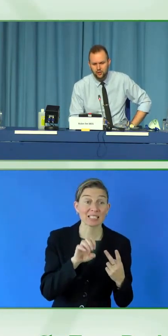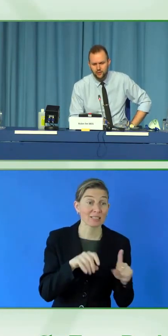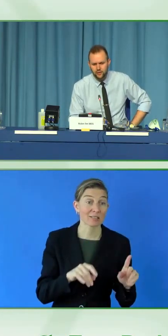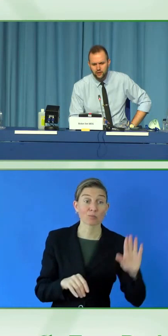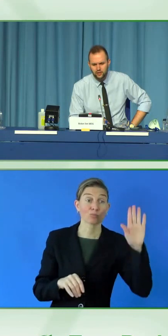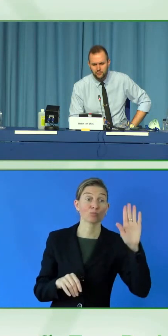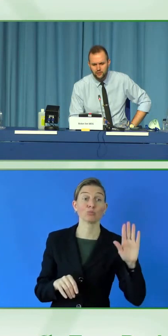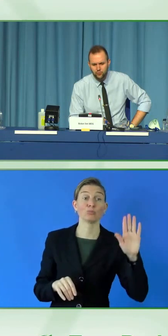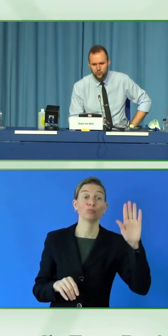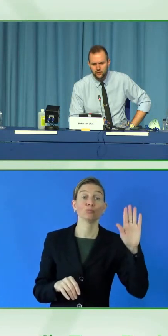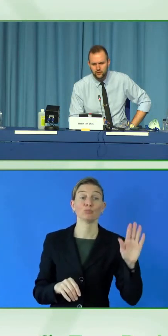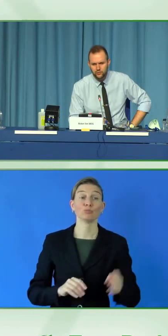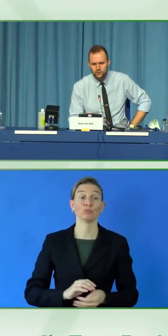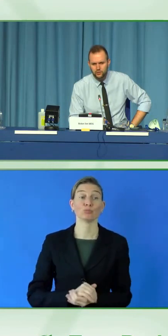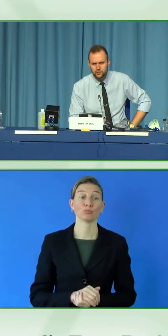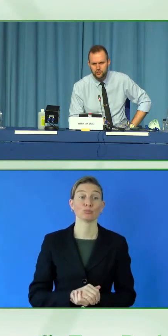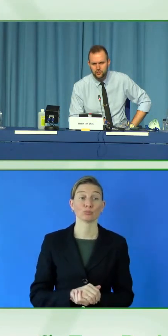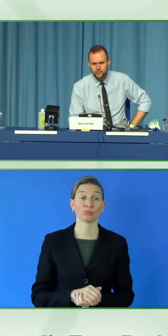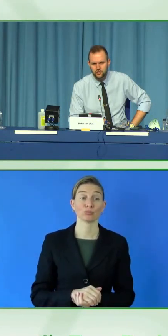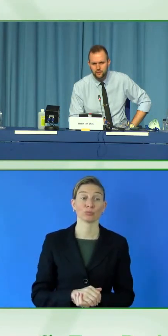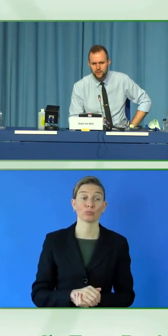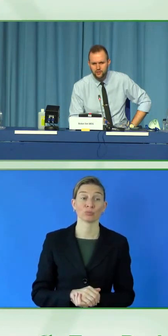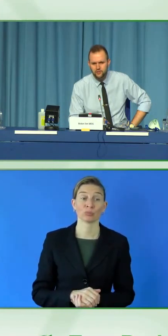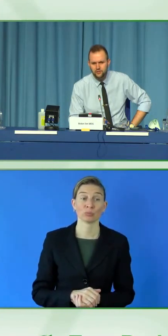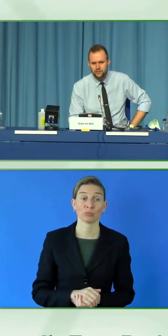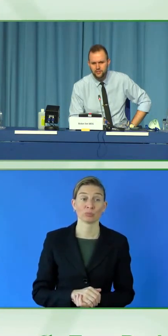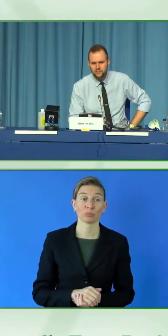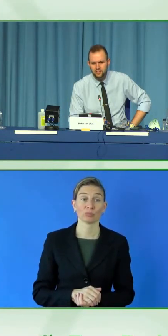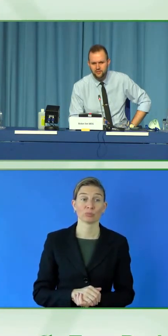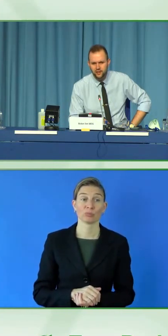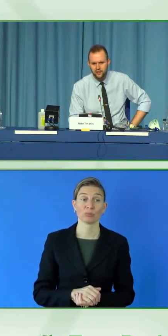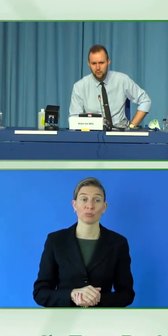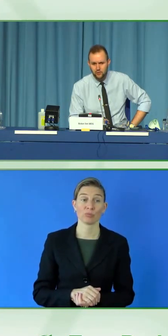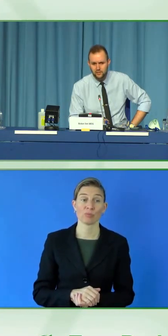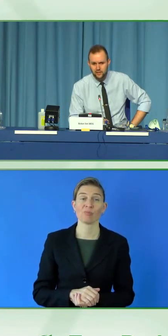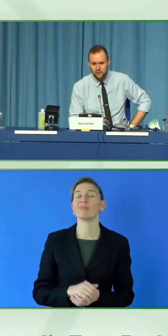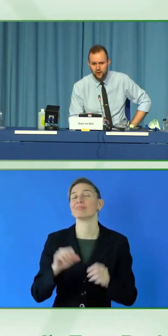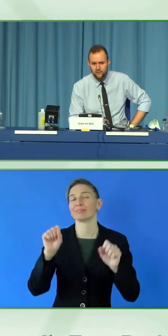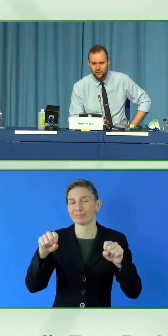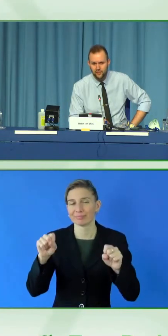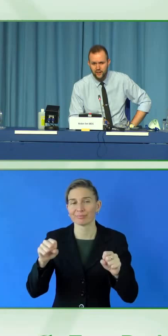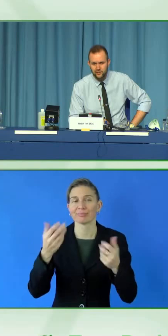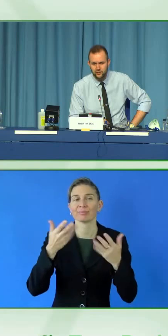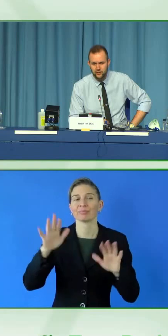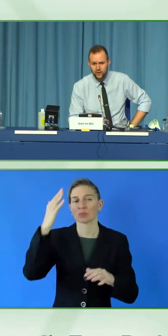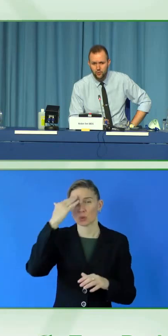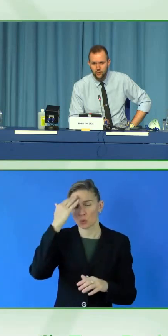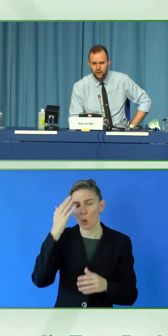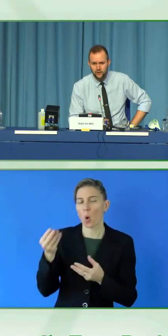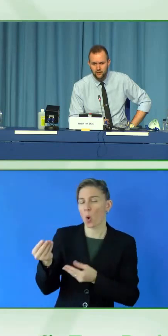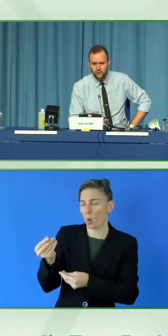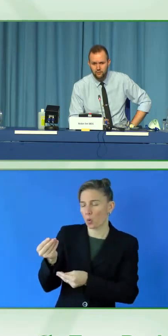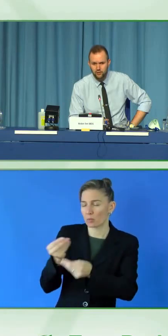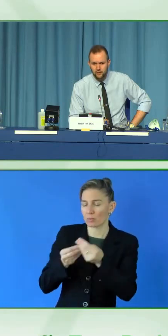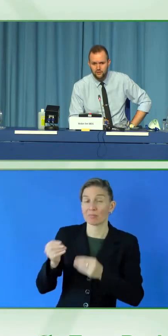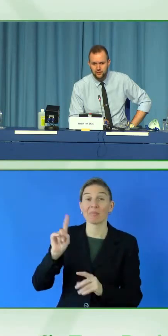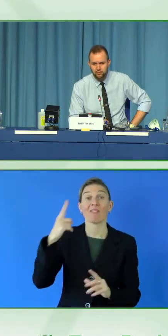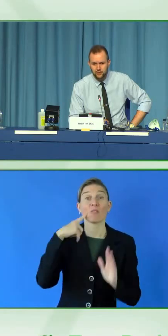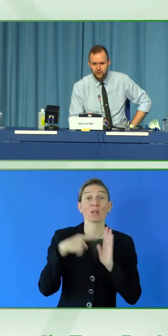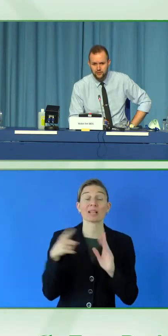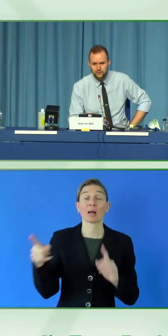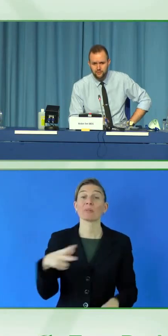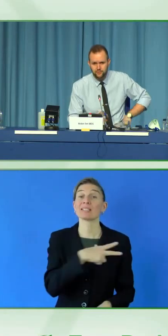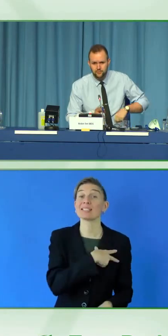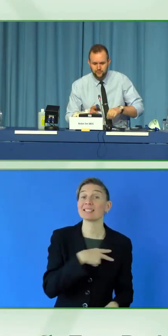the economic argument one which is being understood in the city of Zagreb? Was that a driving factor when you implemented